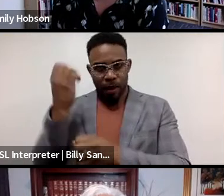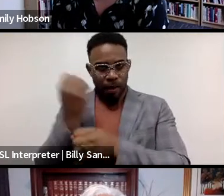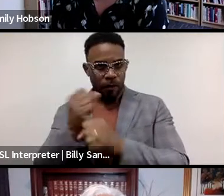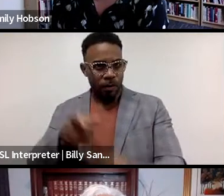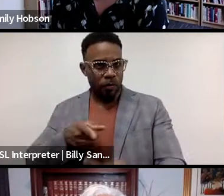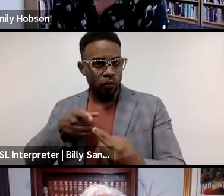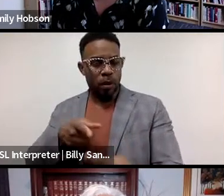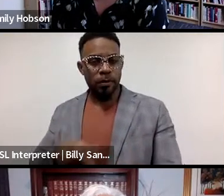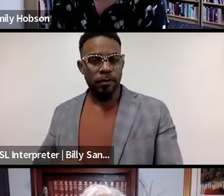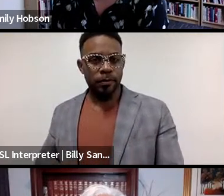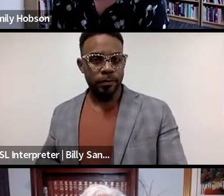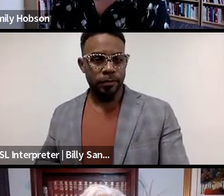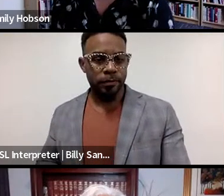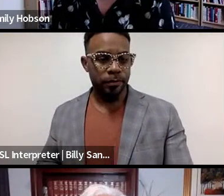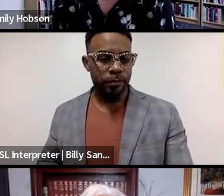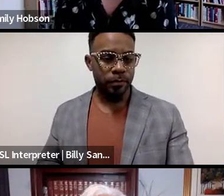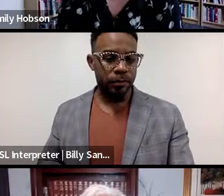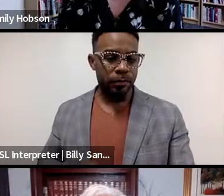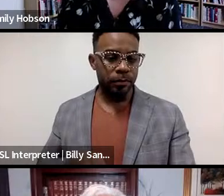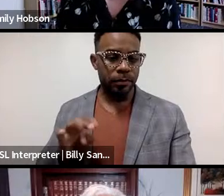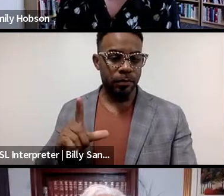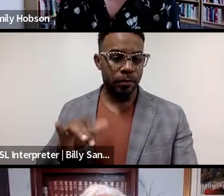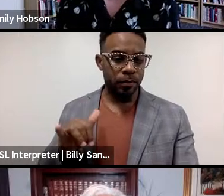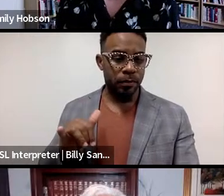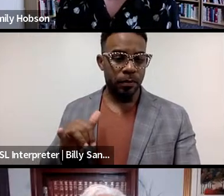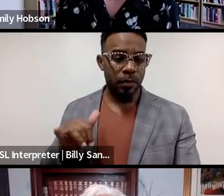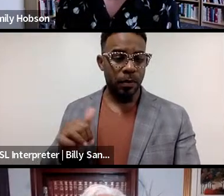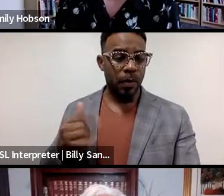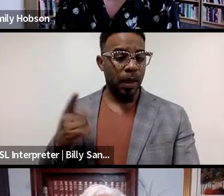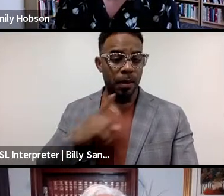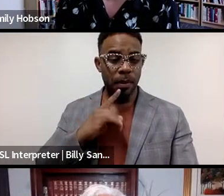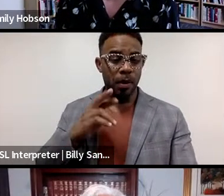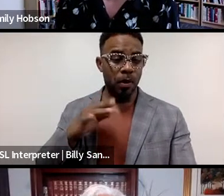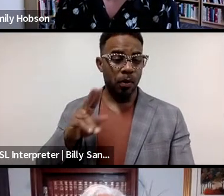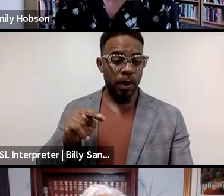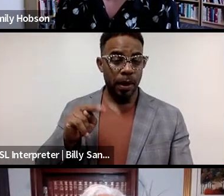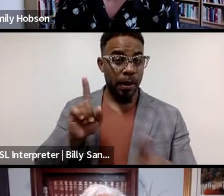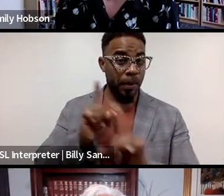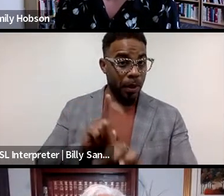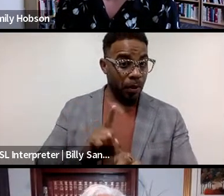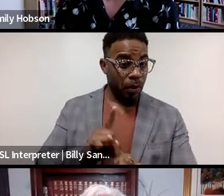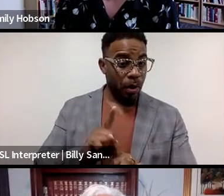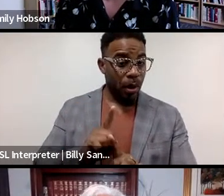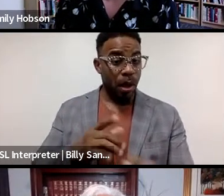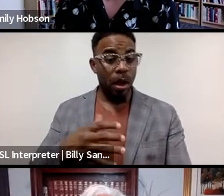struggle. Buckley, who happened to be Reagan's mentor,